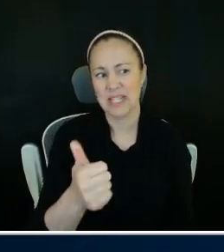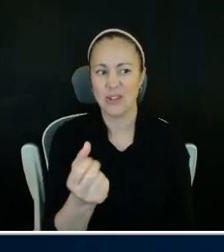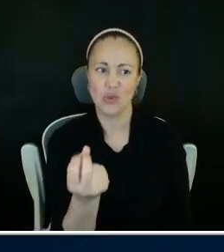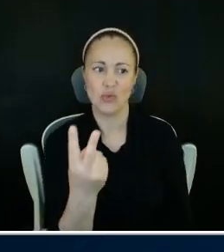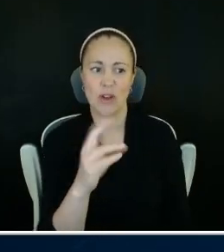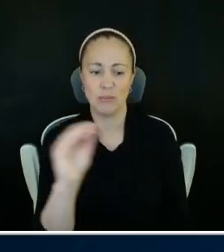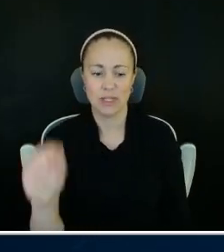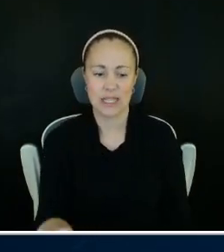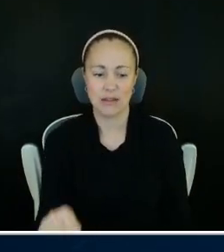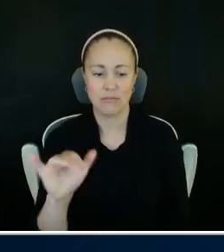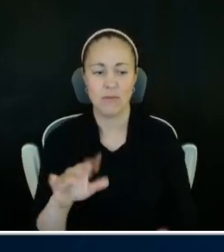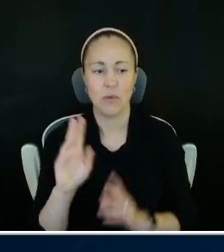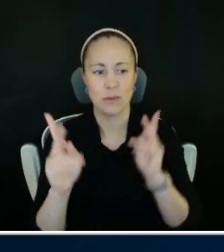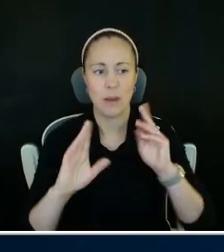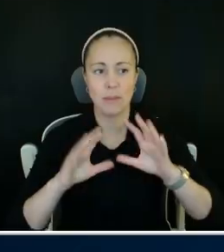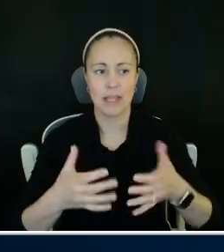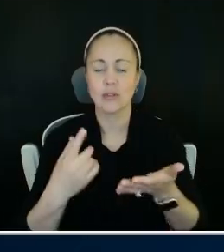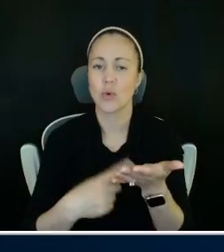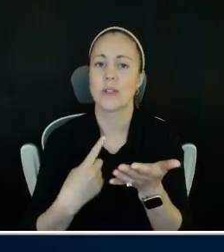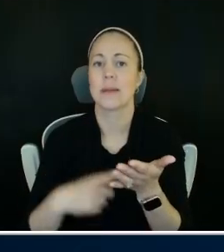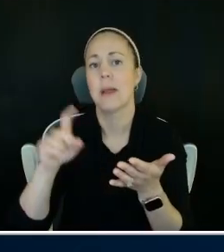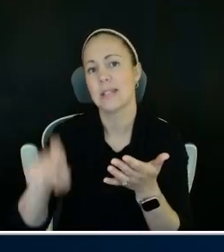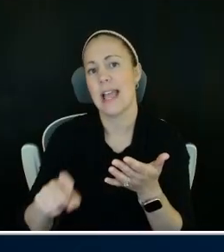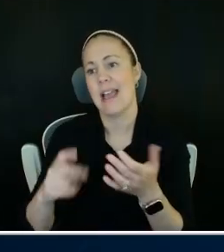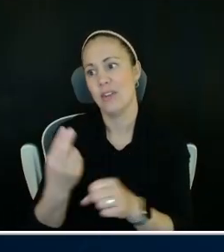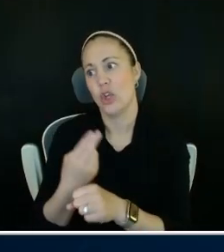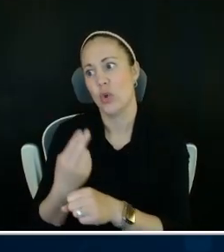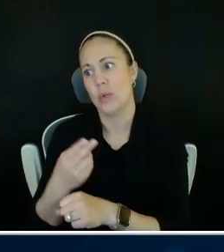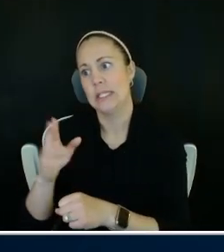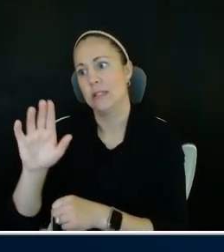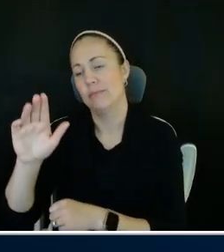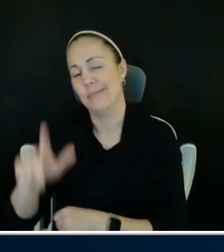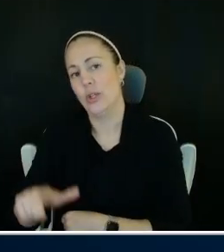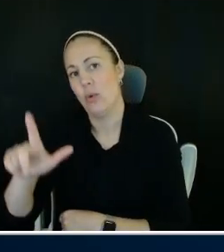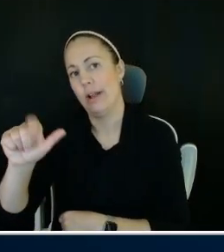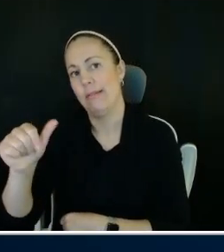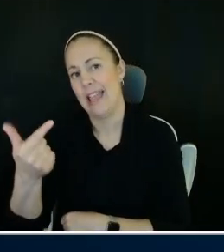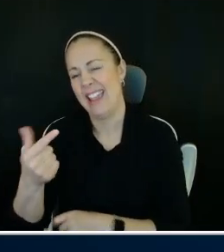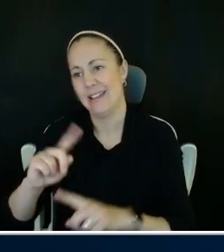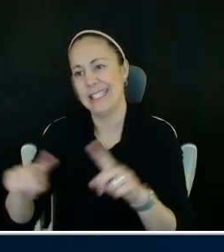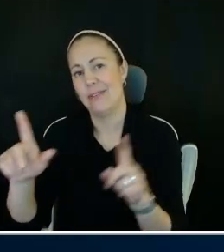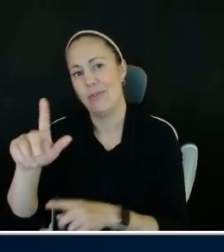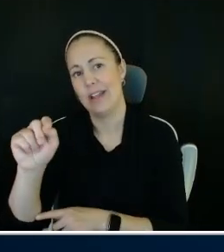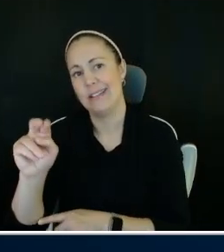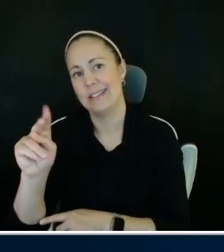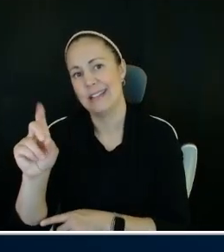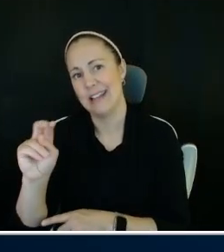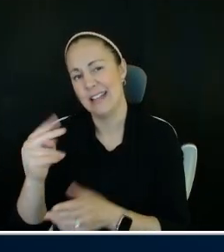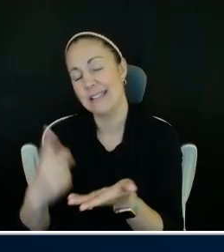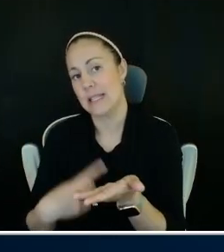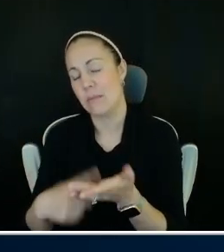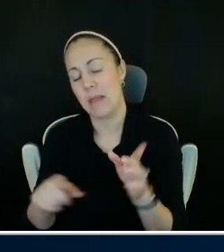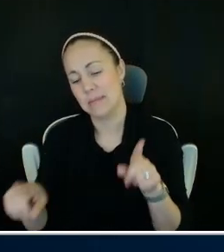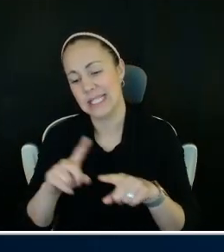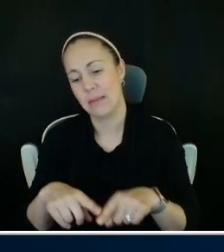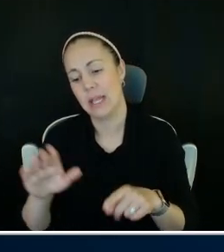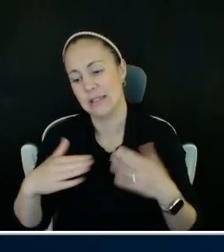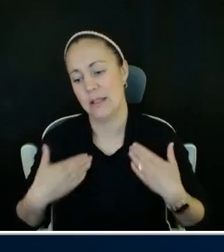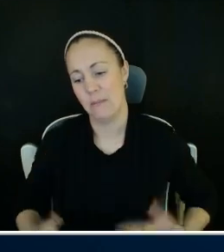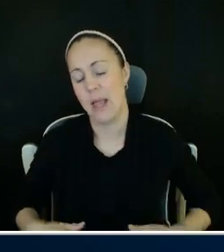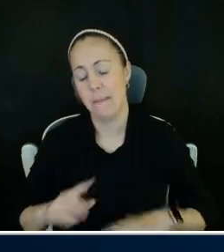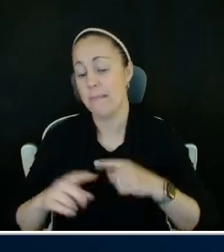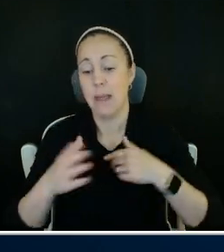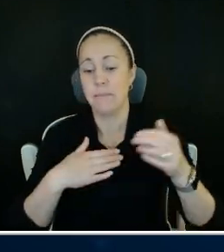population. So sometimes I have to take the graft from their lower leg, their hamstring tendons, and then shape it and position it and